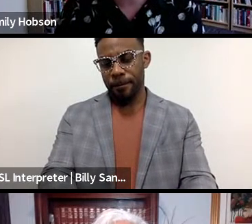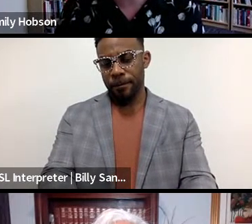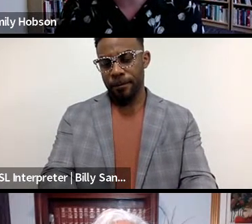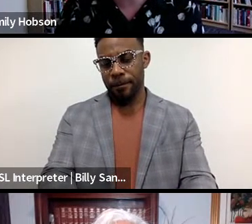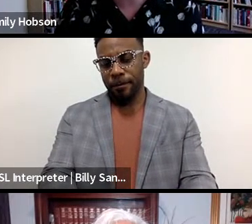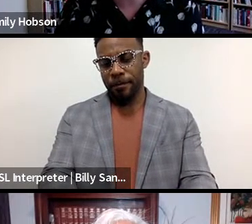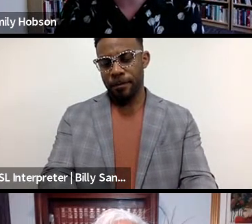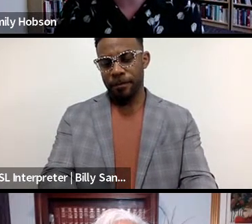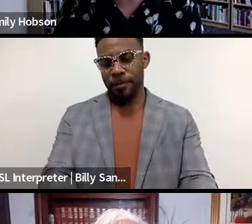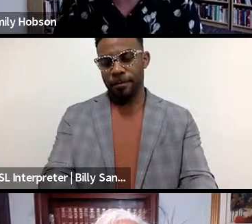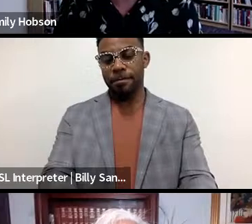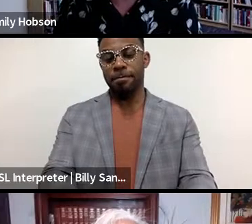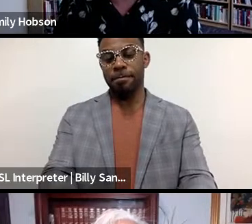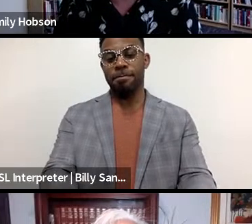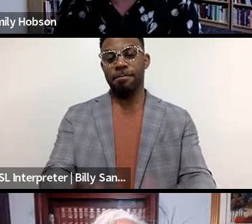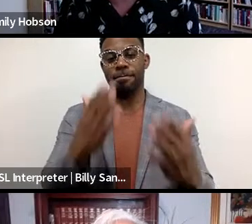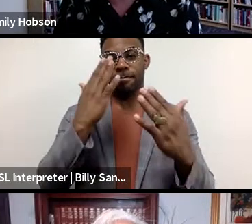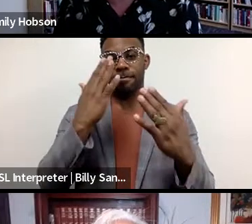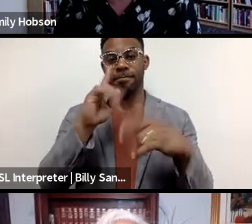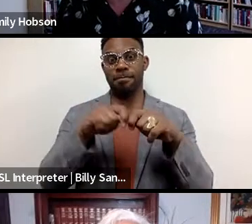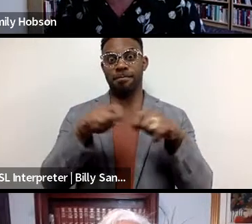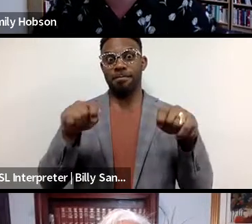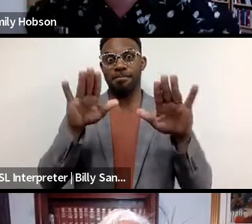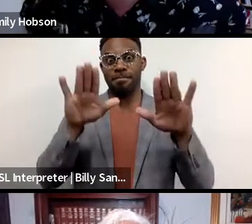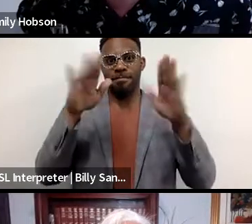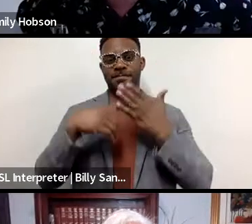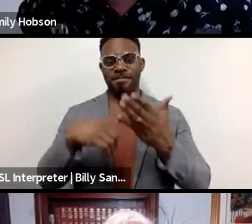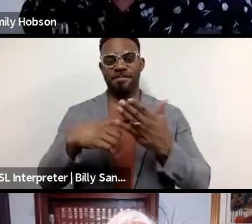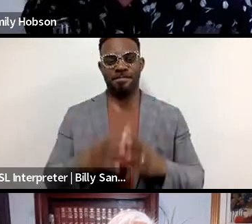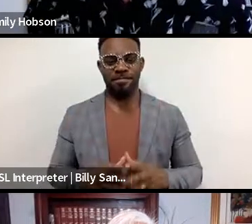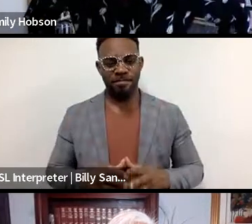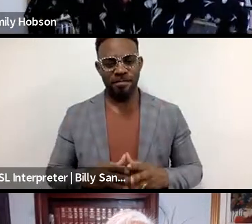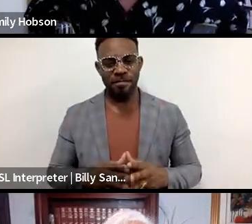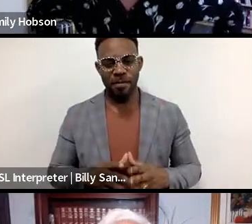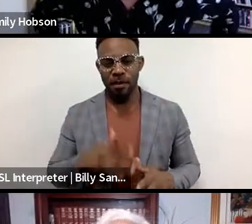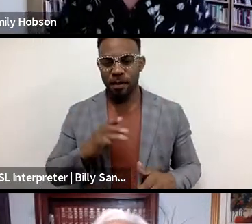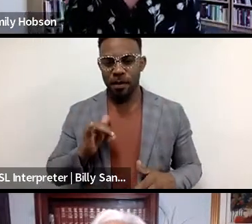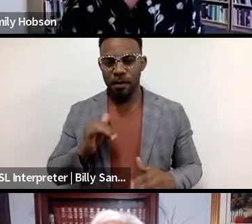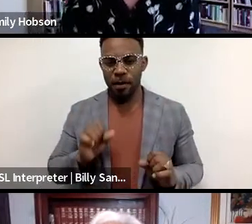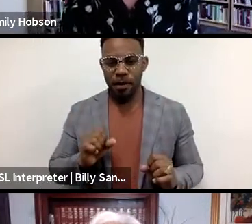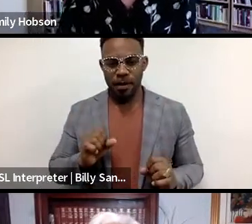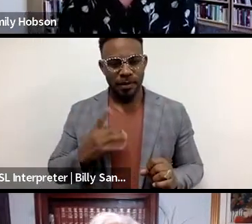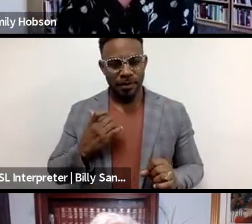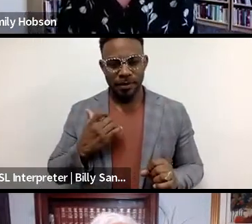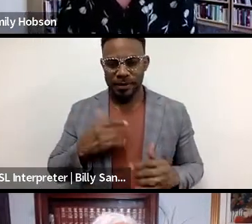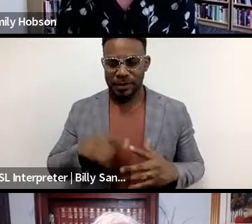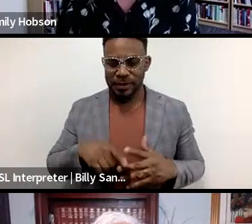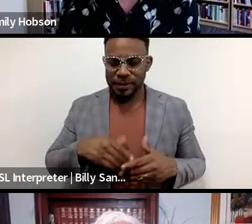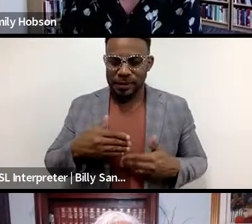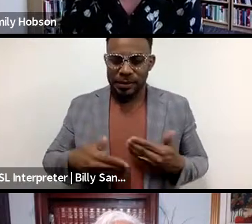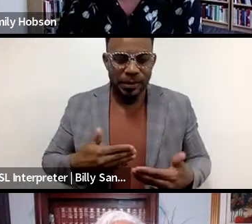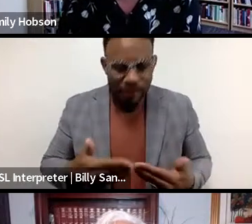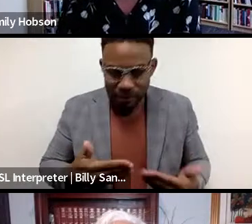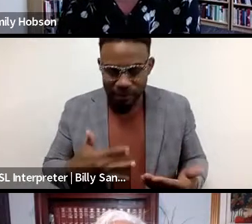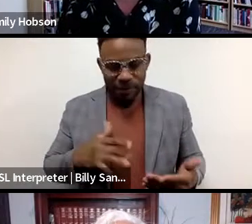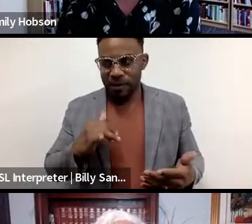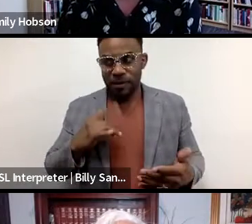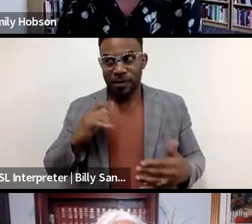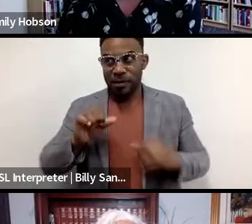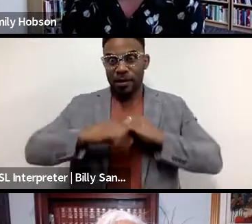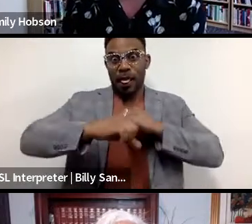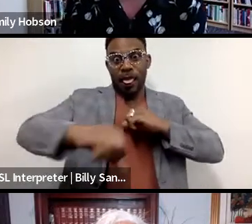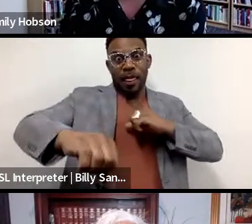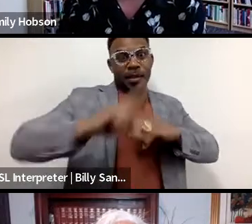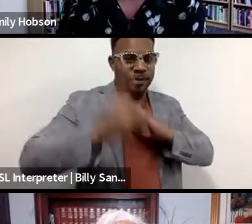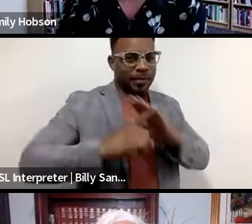Unfortunately, we're going to have to like close this wonderful conversation. I feel like we're just getting started, and I feel like we could go for